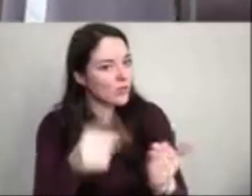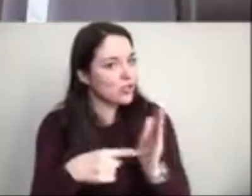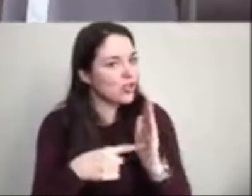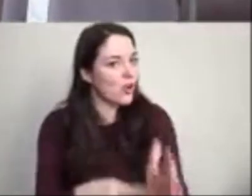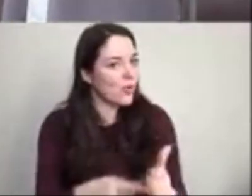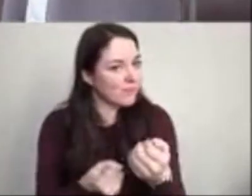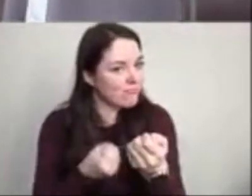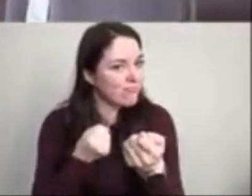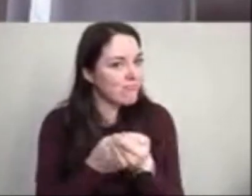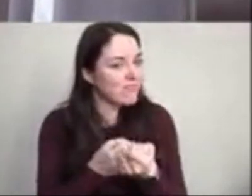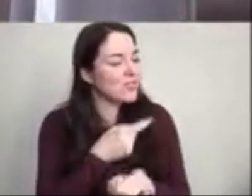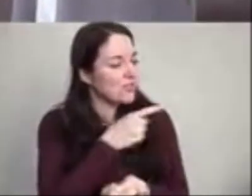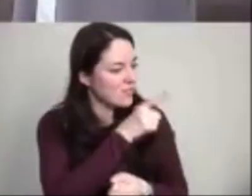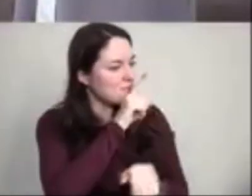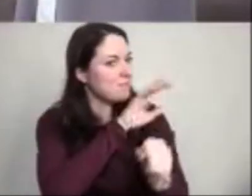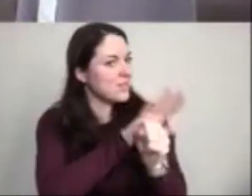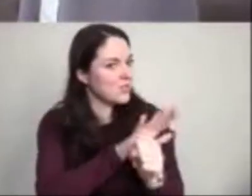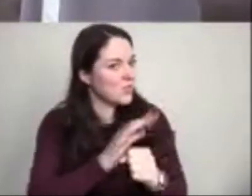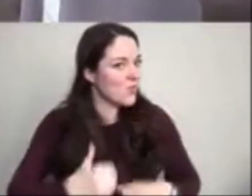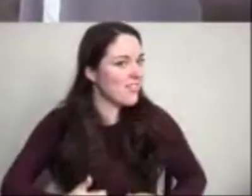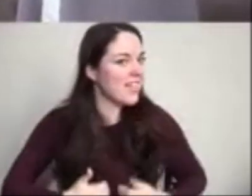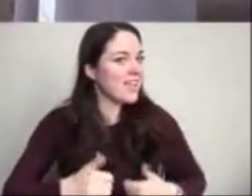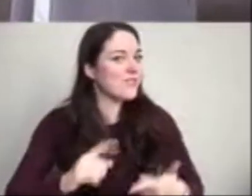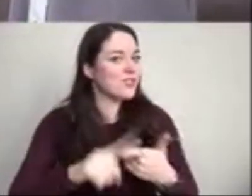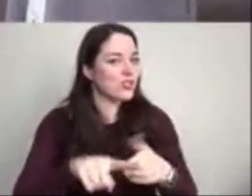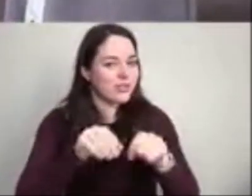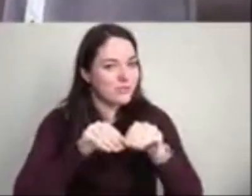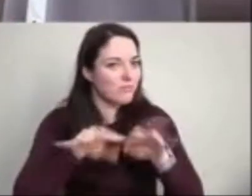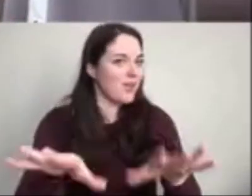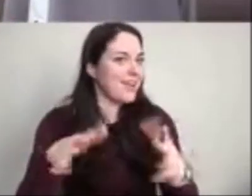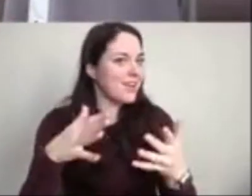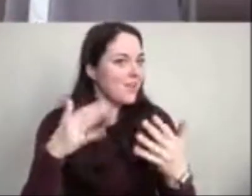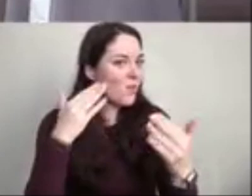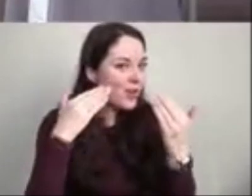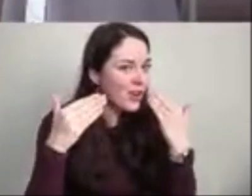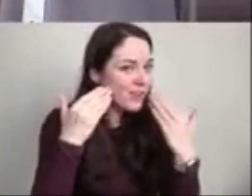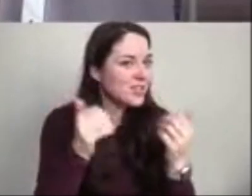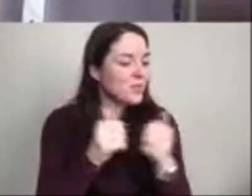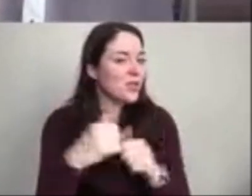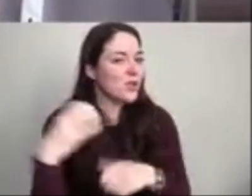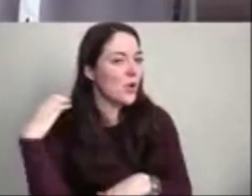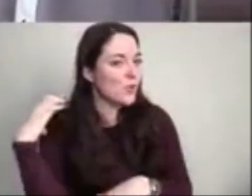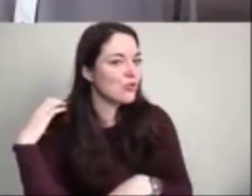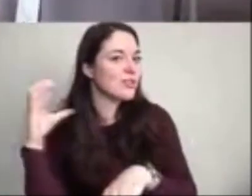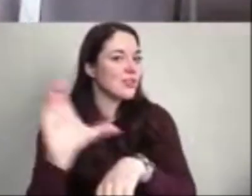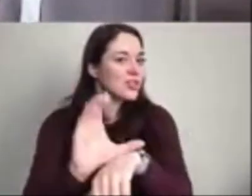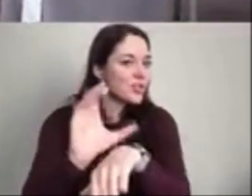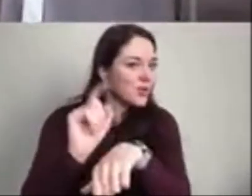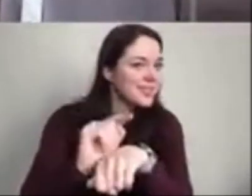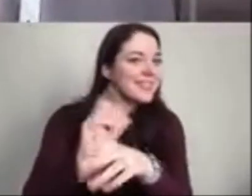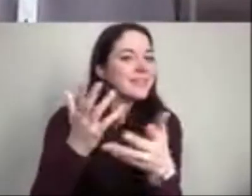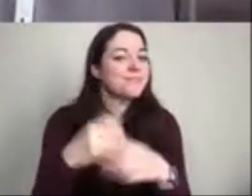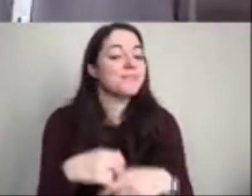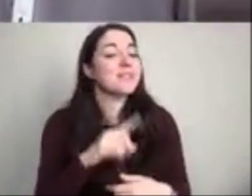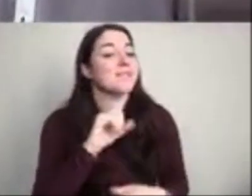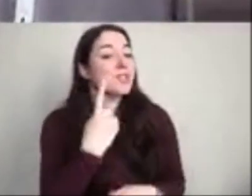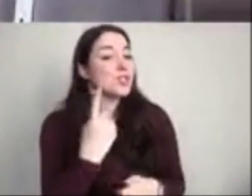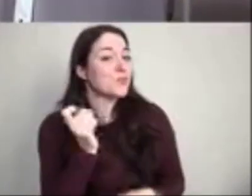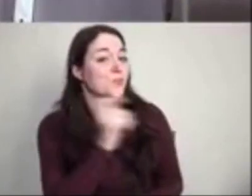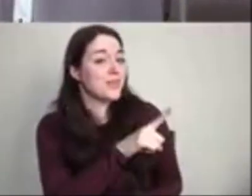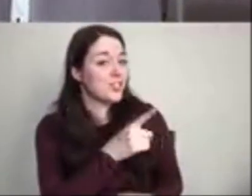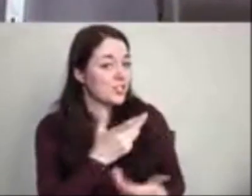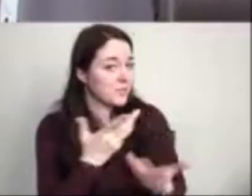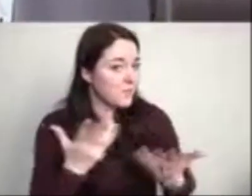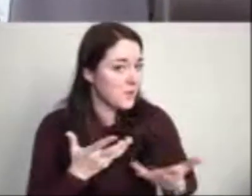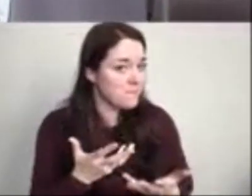making a difference, a positive difference in the lives of others through your coaching and consulting. The first question I have, though, is when did you